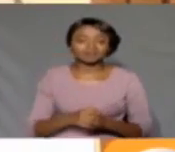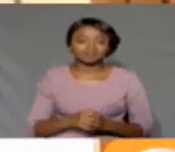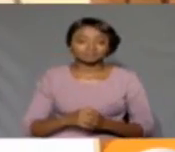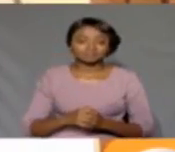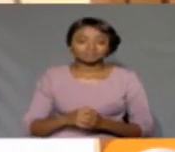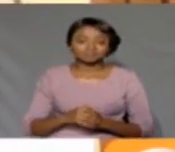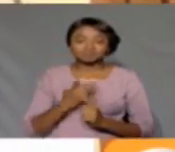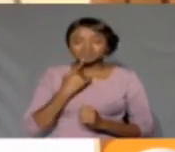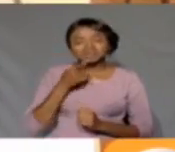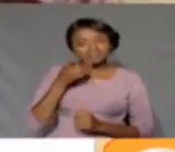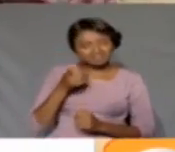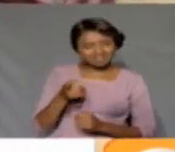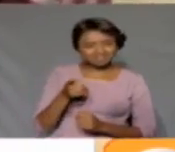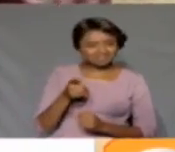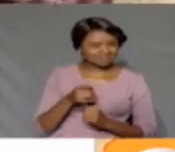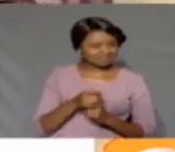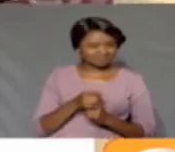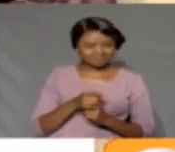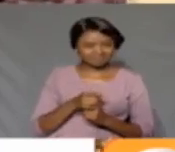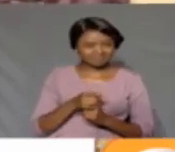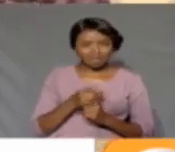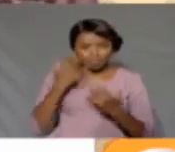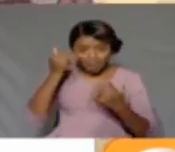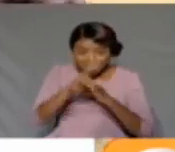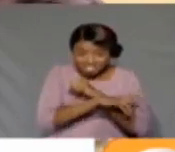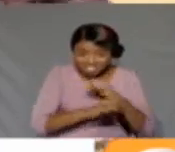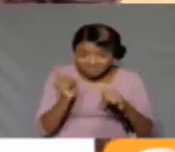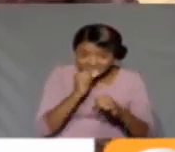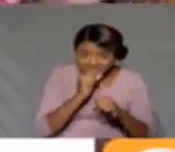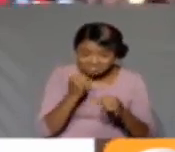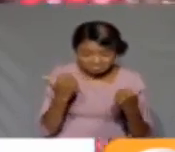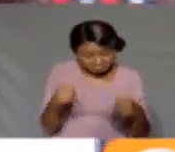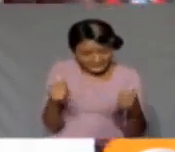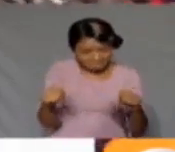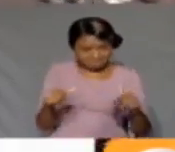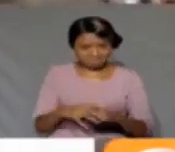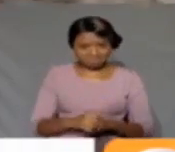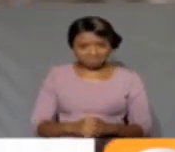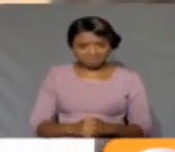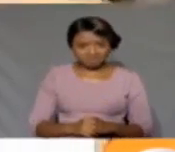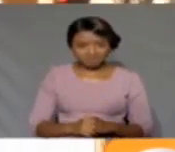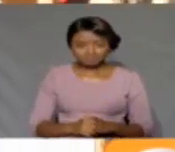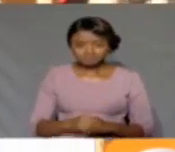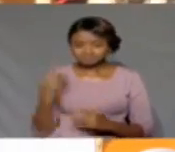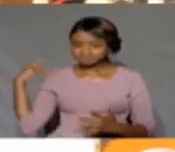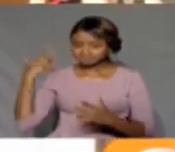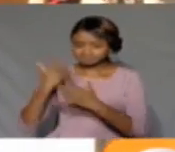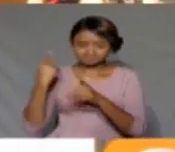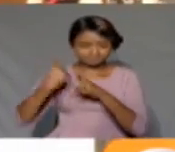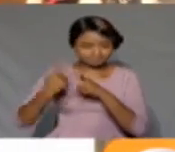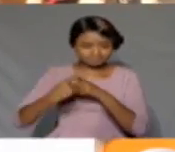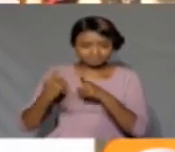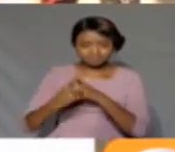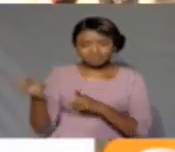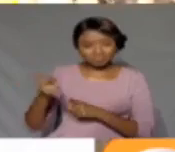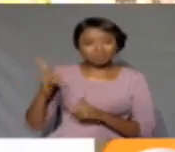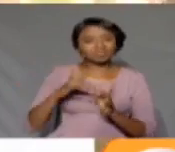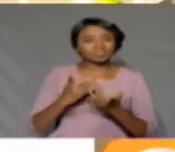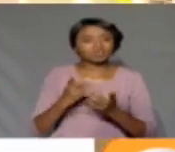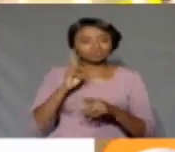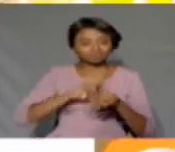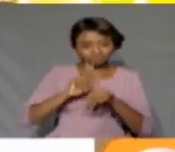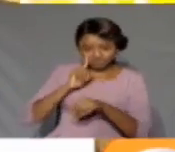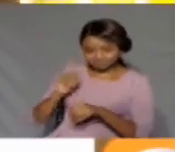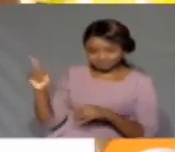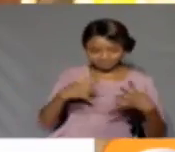murder even more curious given that nothing was stolen from the house. For several years, Judith and her daughter Catherine have been using these